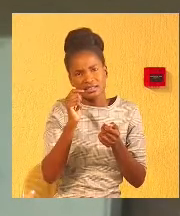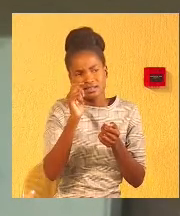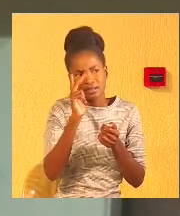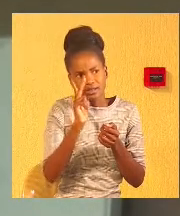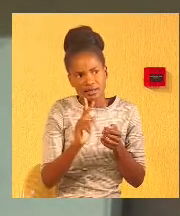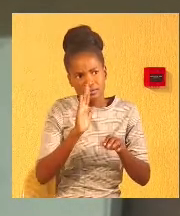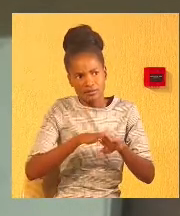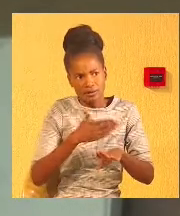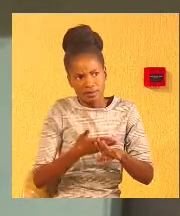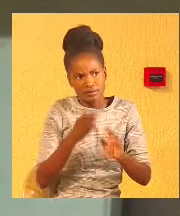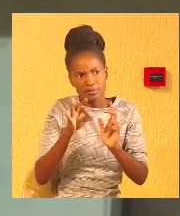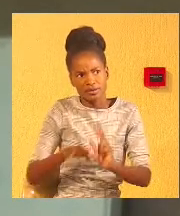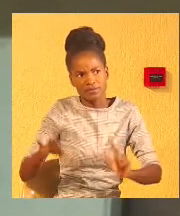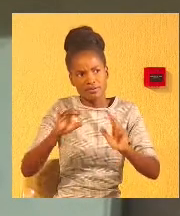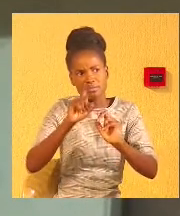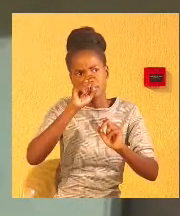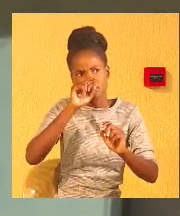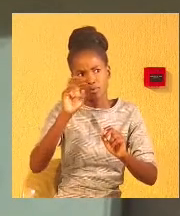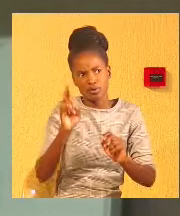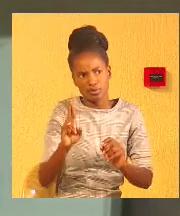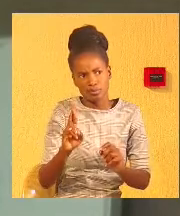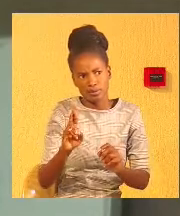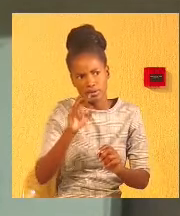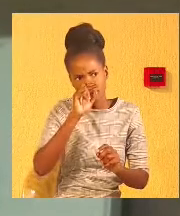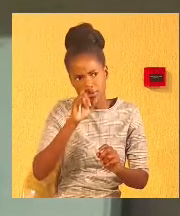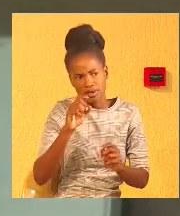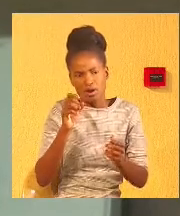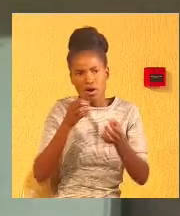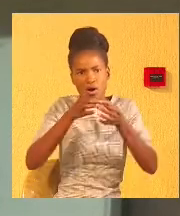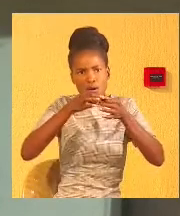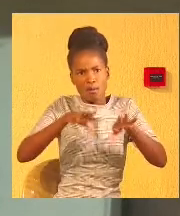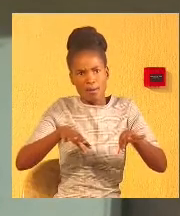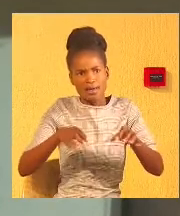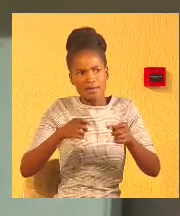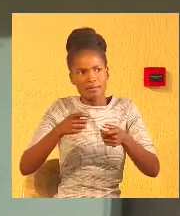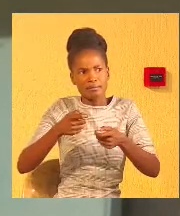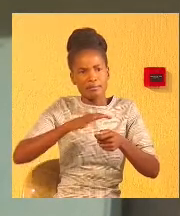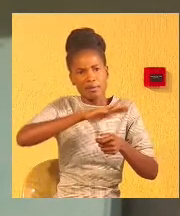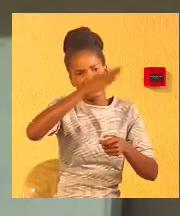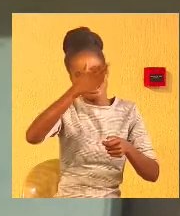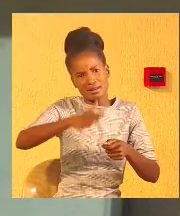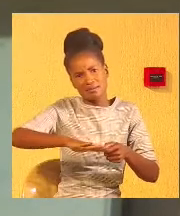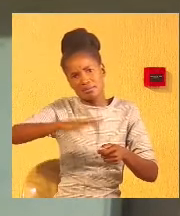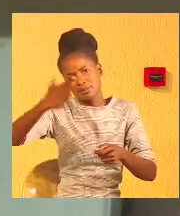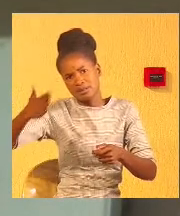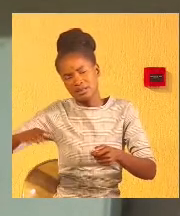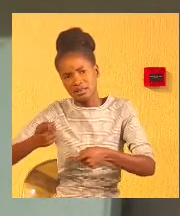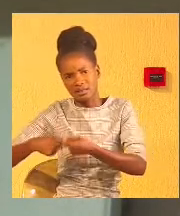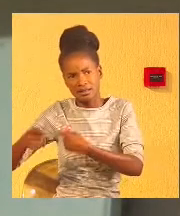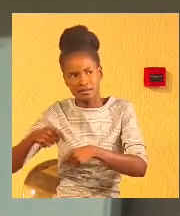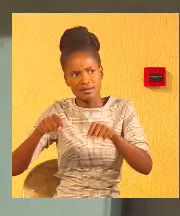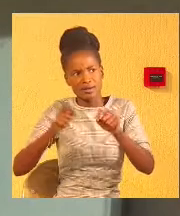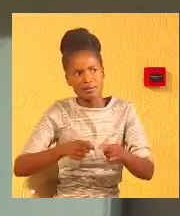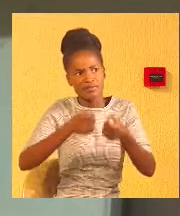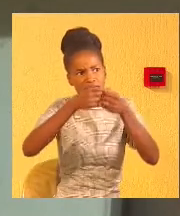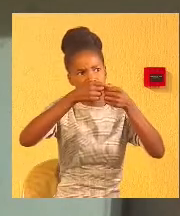like there's a farmer in Yoruba, for example. He has more eggs that he was selling at the open market. As we speak, then those eggs are